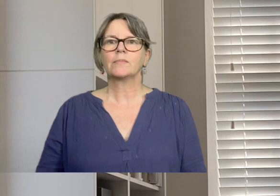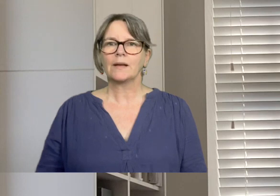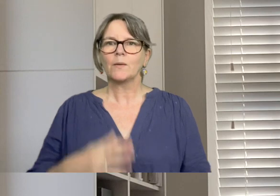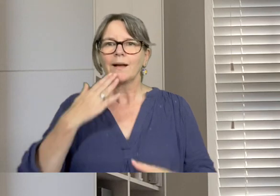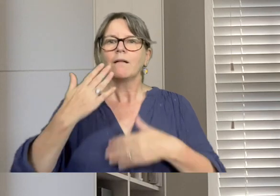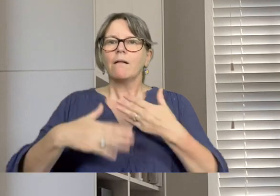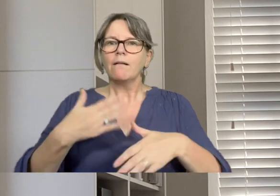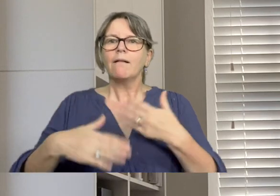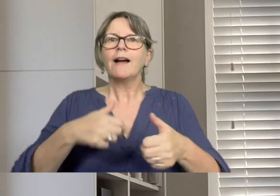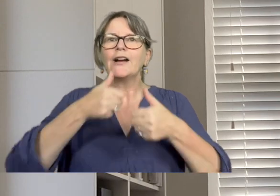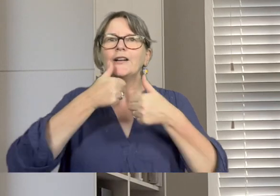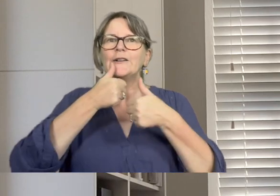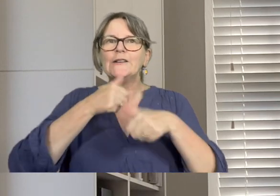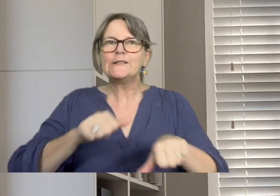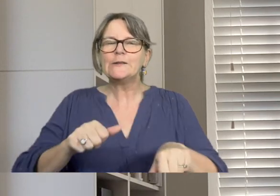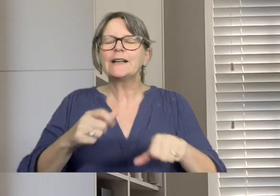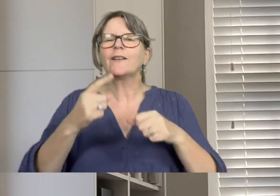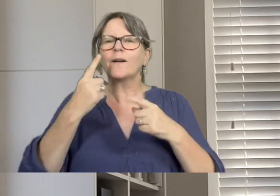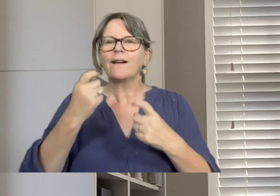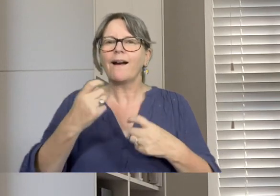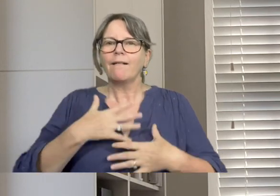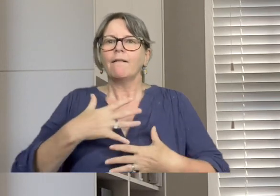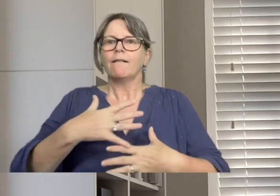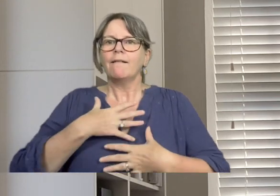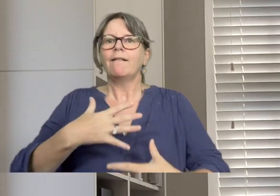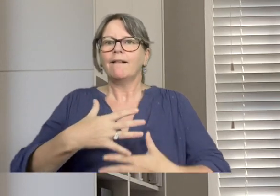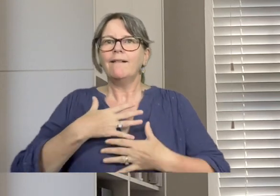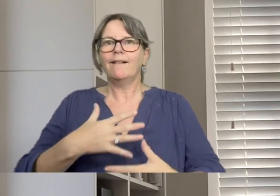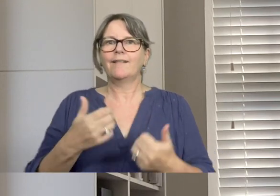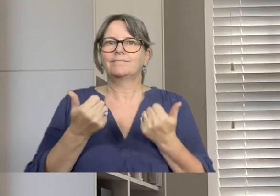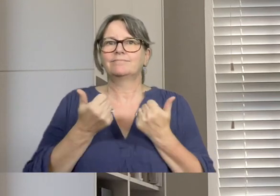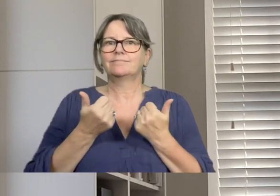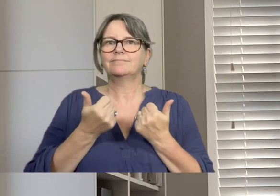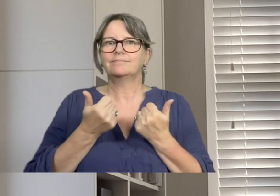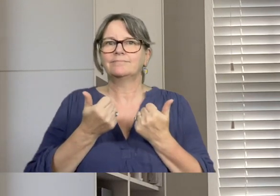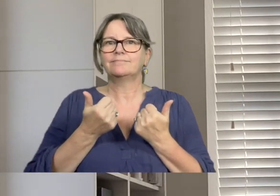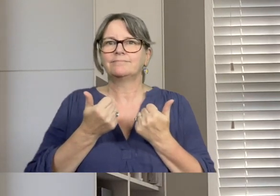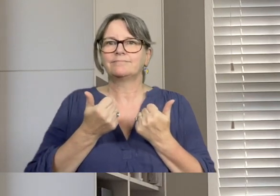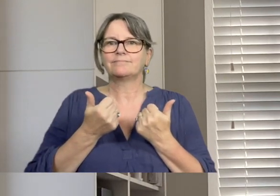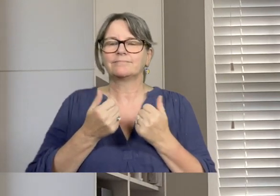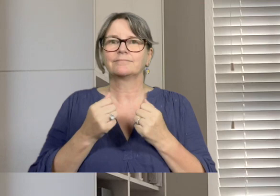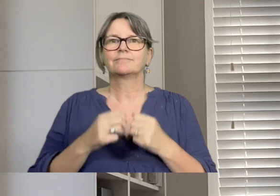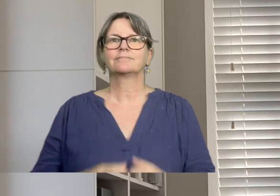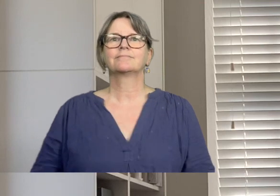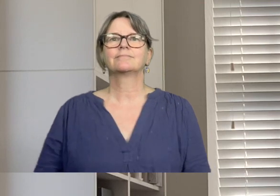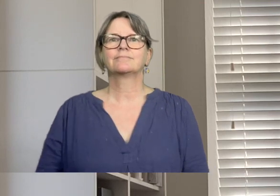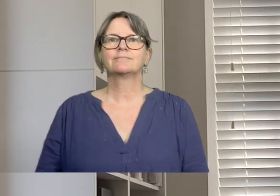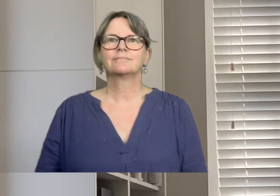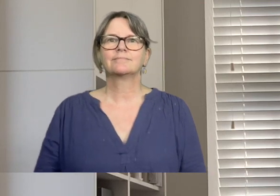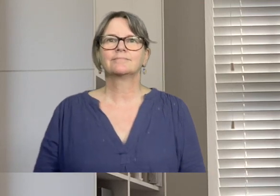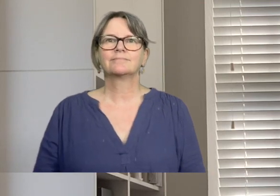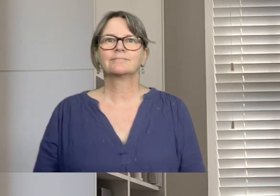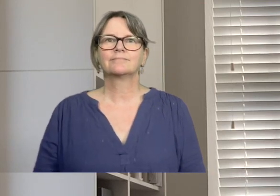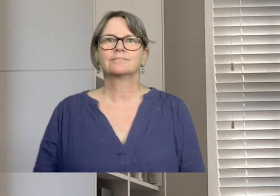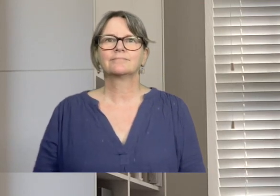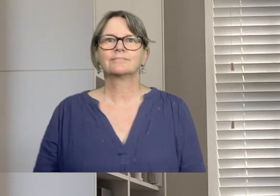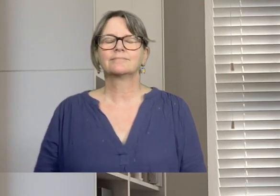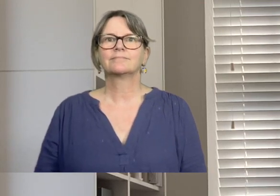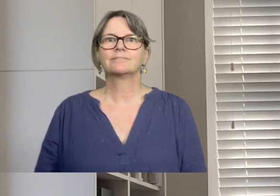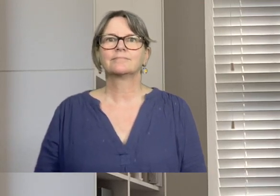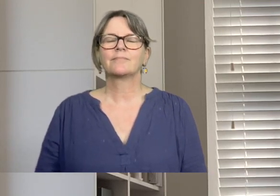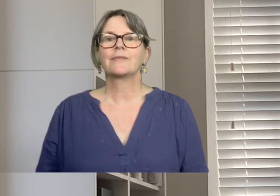on taking really lovely deep breaths in and out to change that air over in the lungs. Give yourself a little